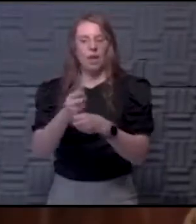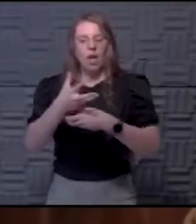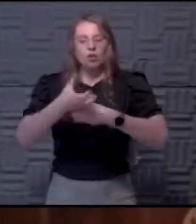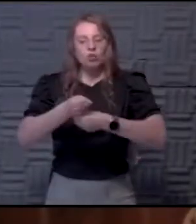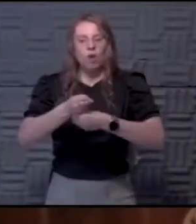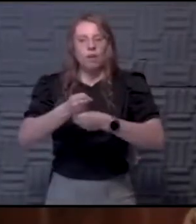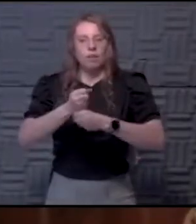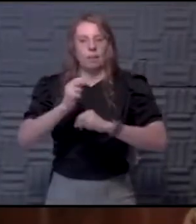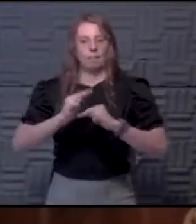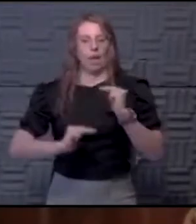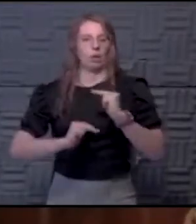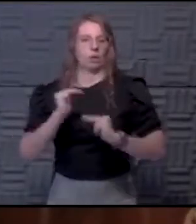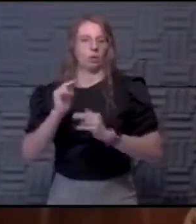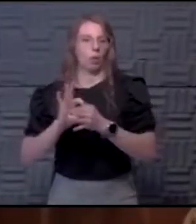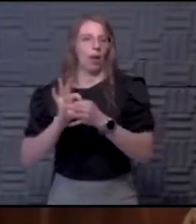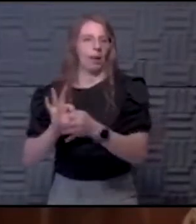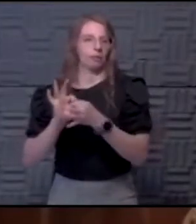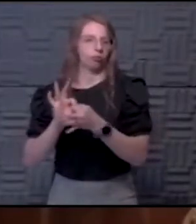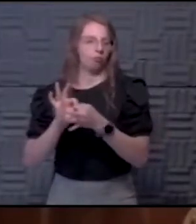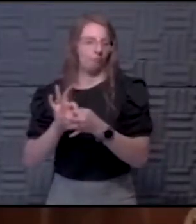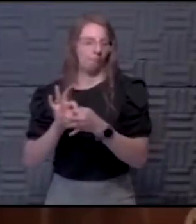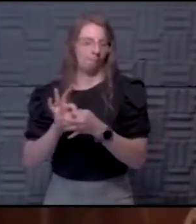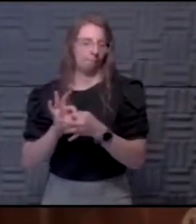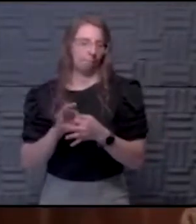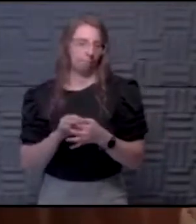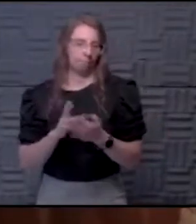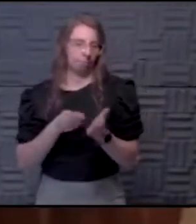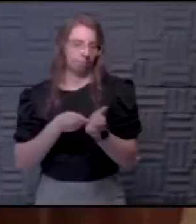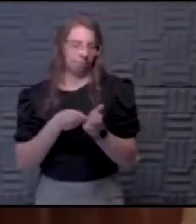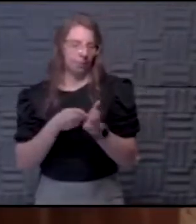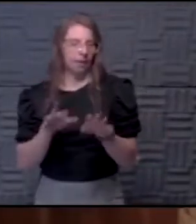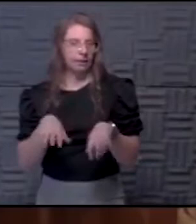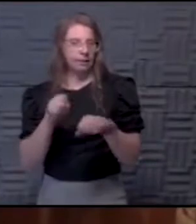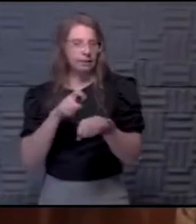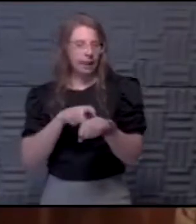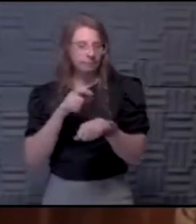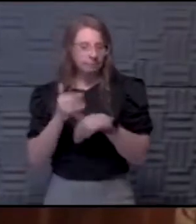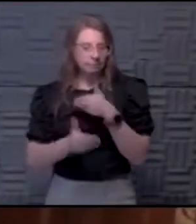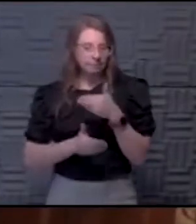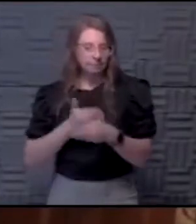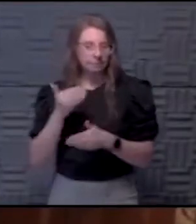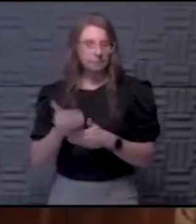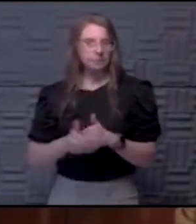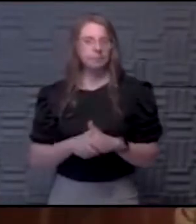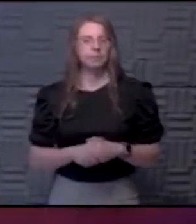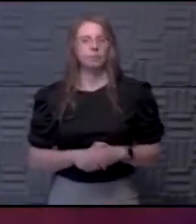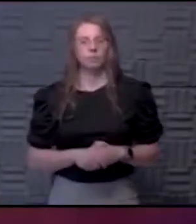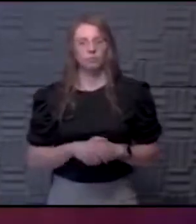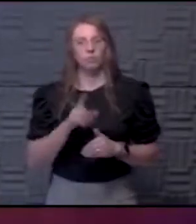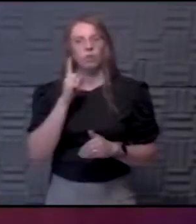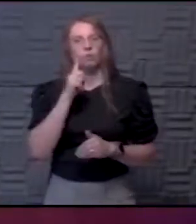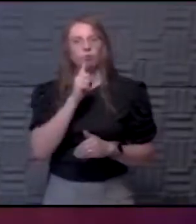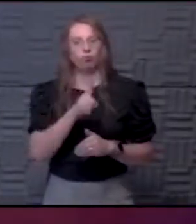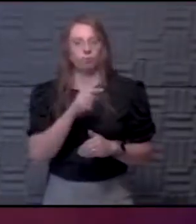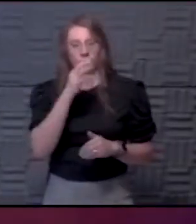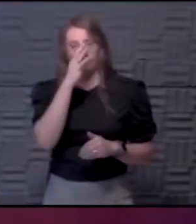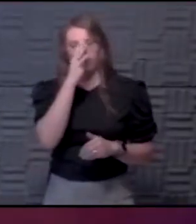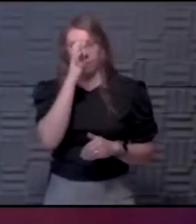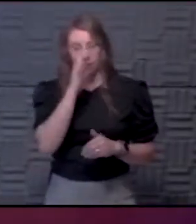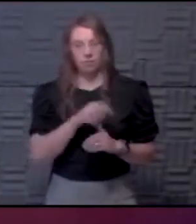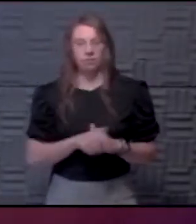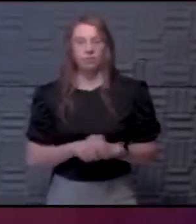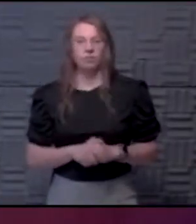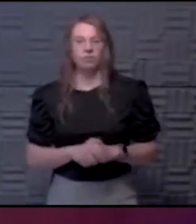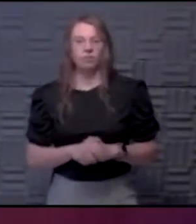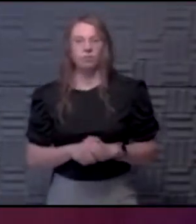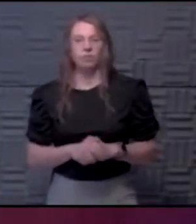building relationship in many aspects, and that takes time to do. Yeah, for sure. Well,